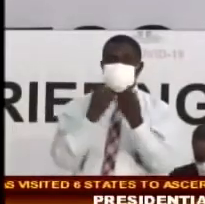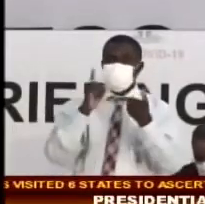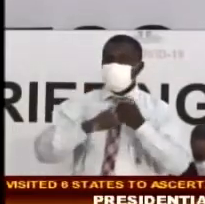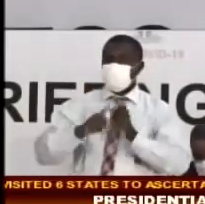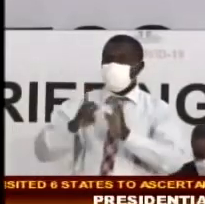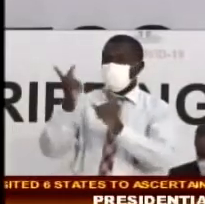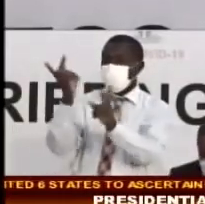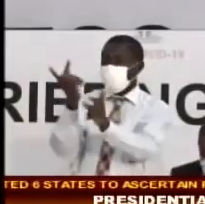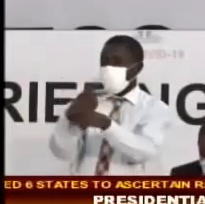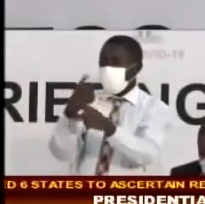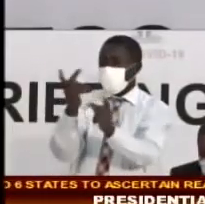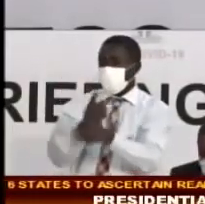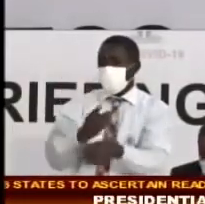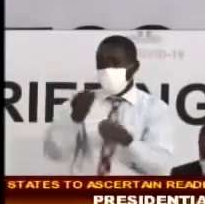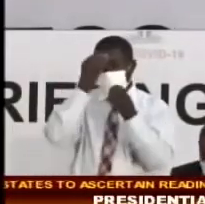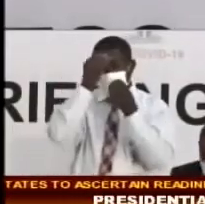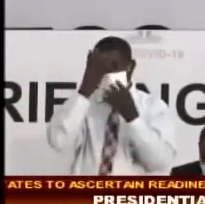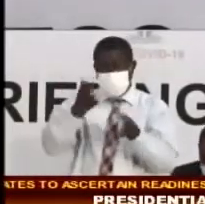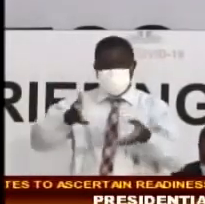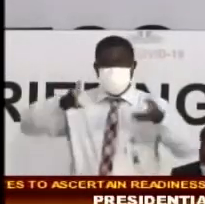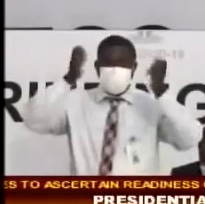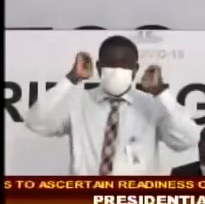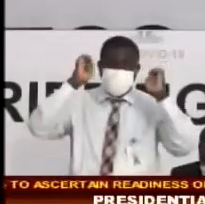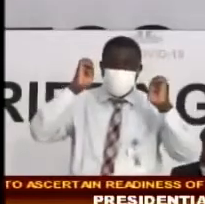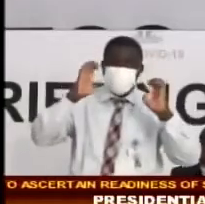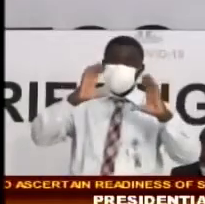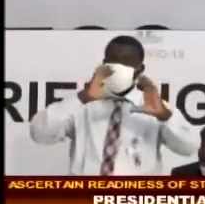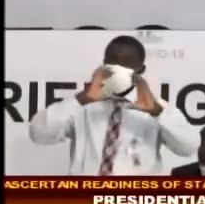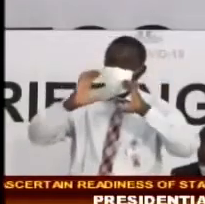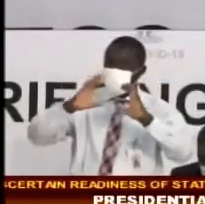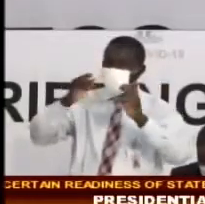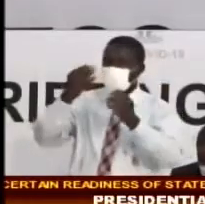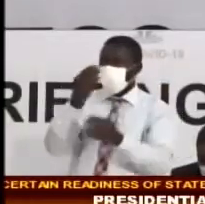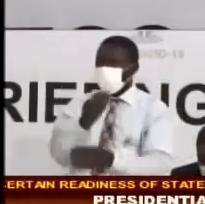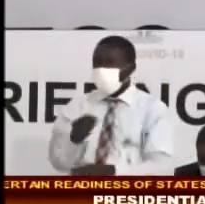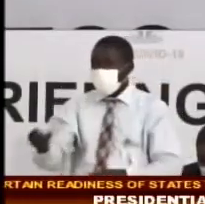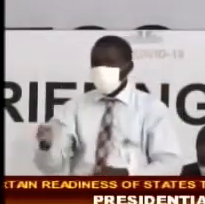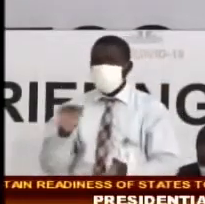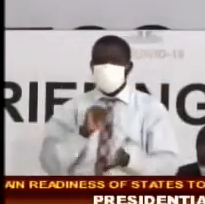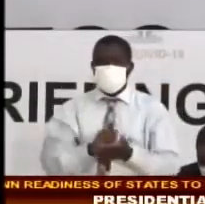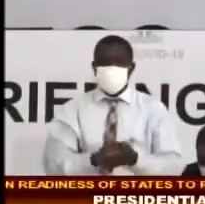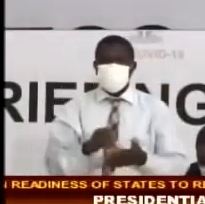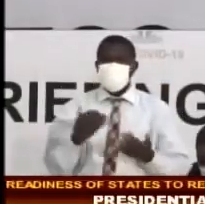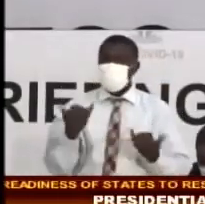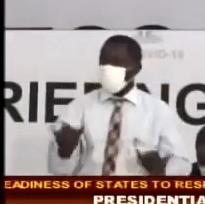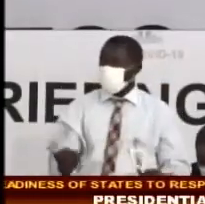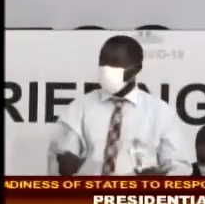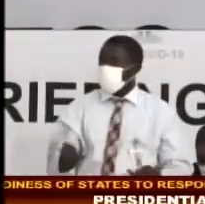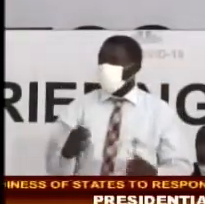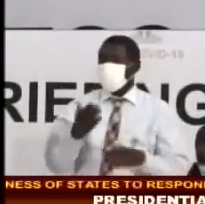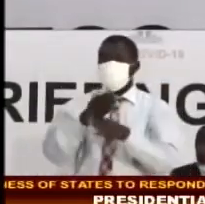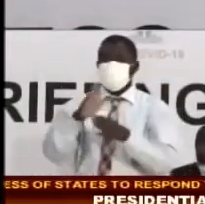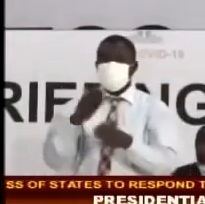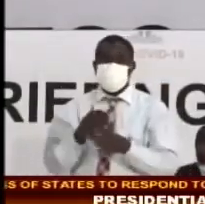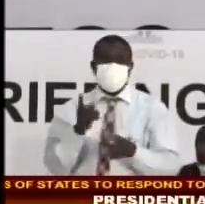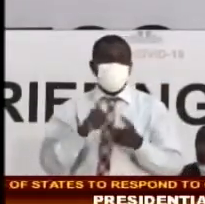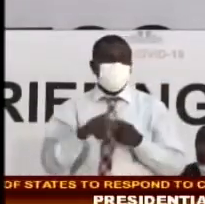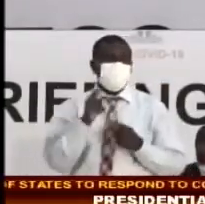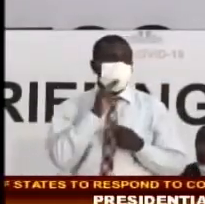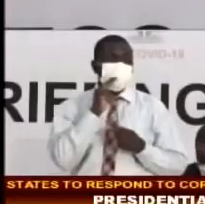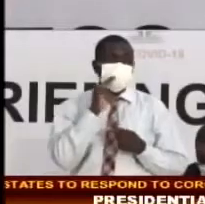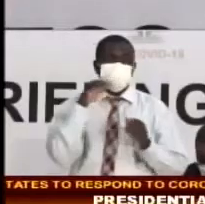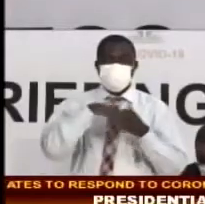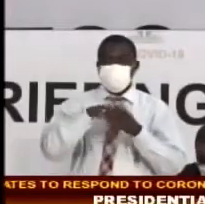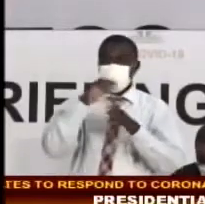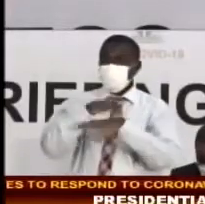produce information, education, and communication materials which are now being disseminated to Nigerians in